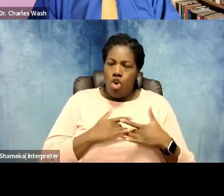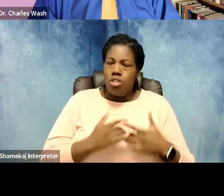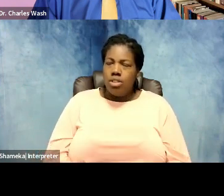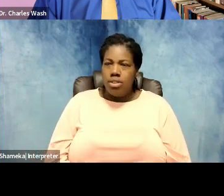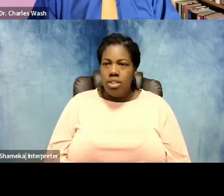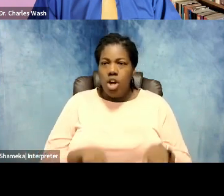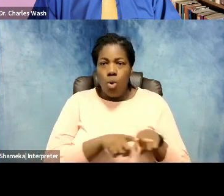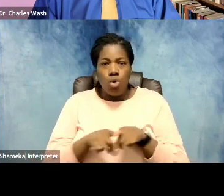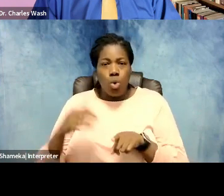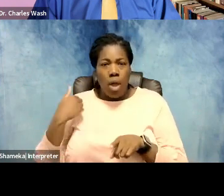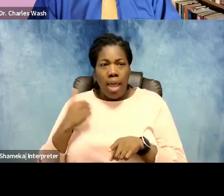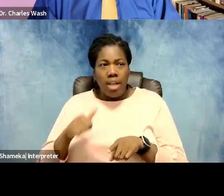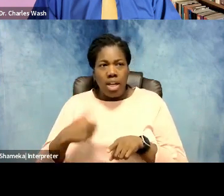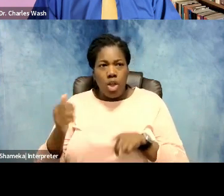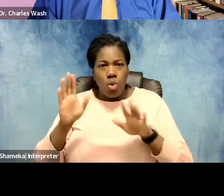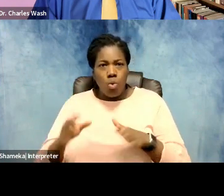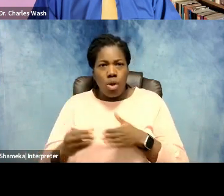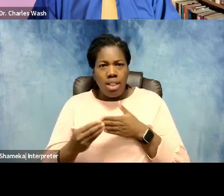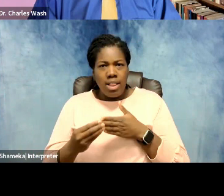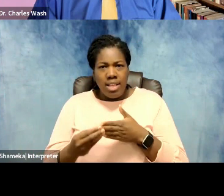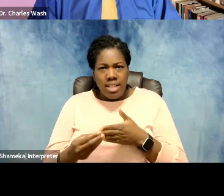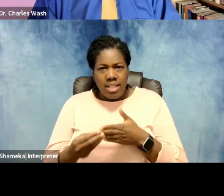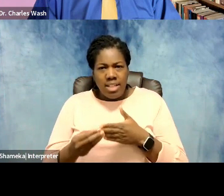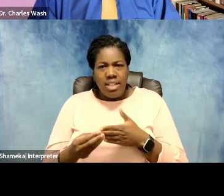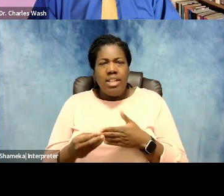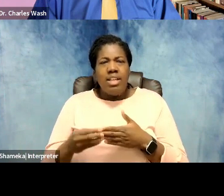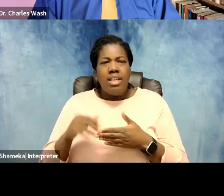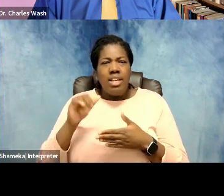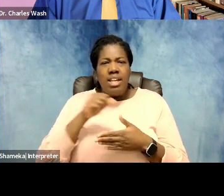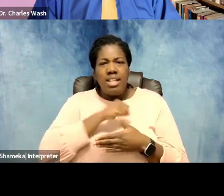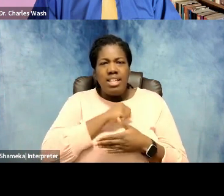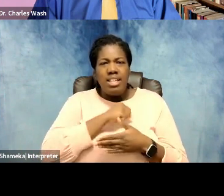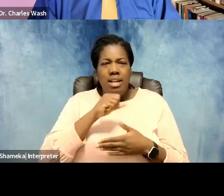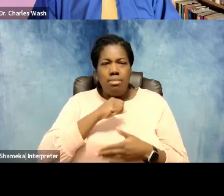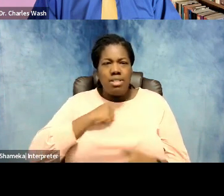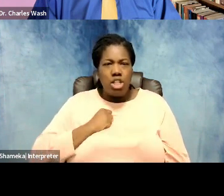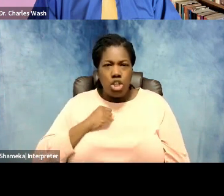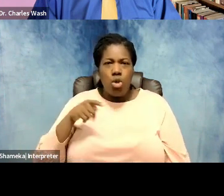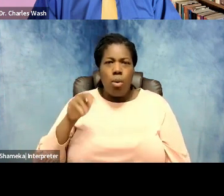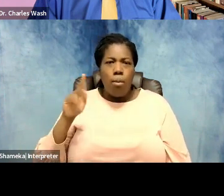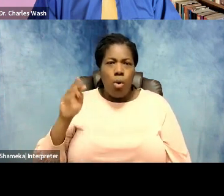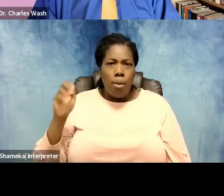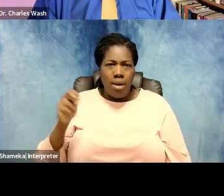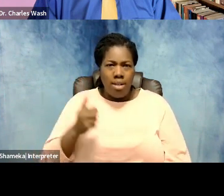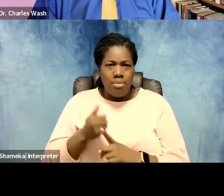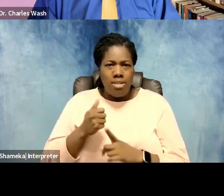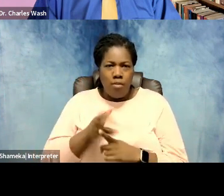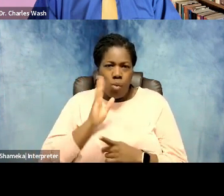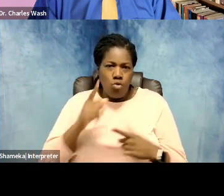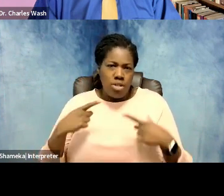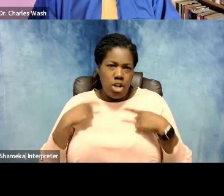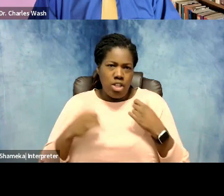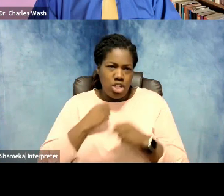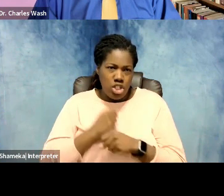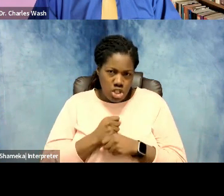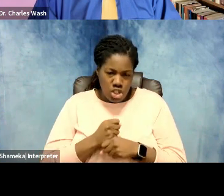had other great leaders and servants like that of Senator Portman, who's retiring this year from the US